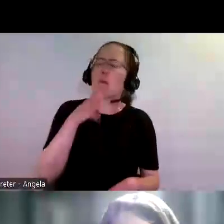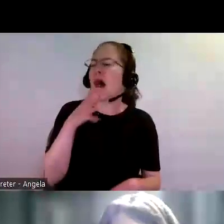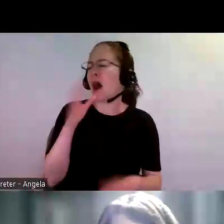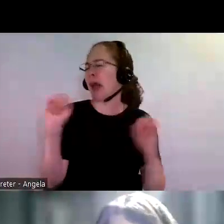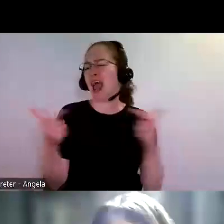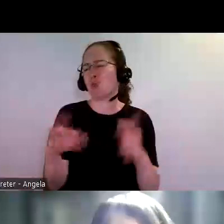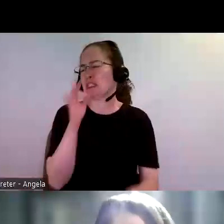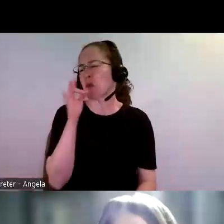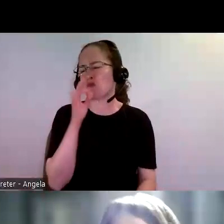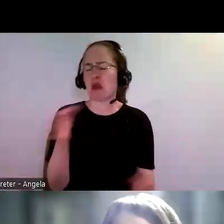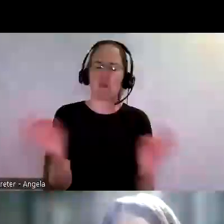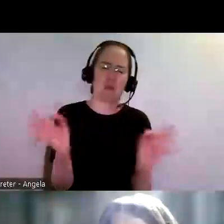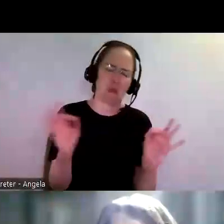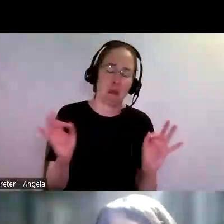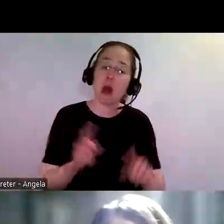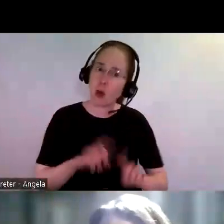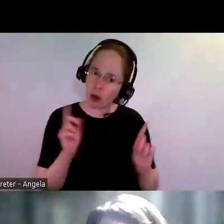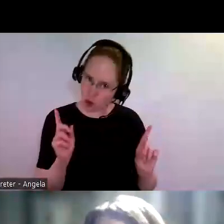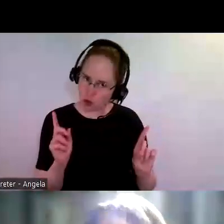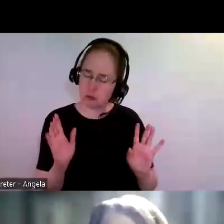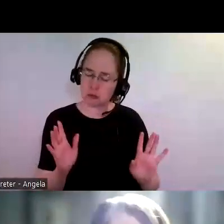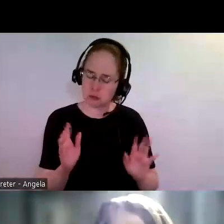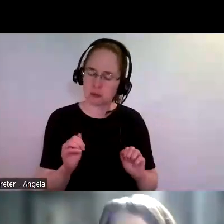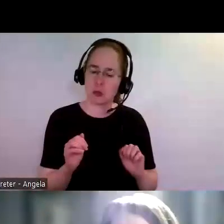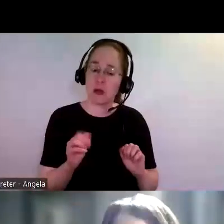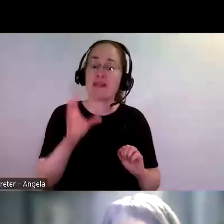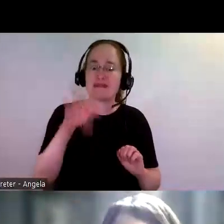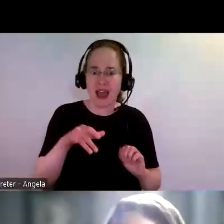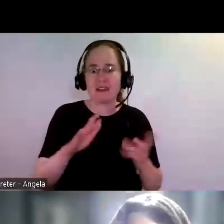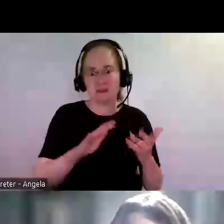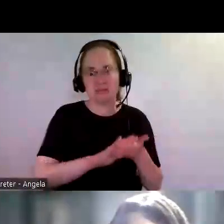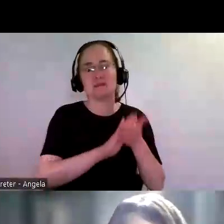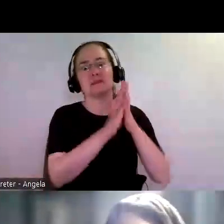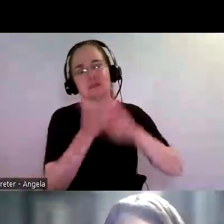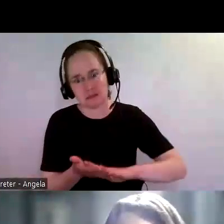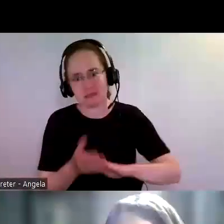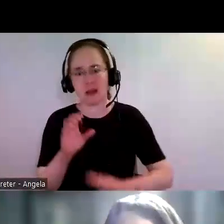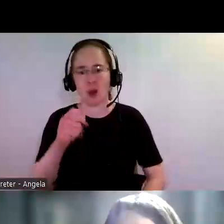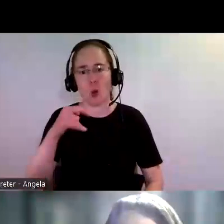weed, it's nothing big. However, as I shared, it did escalate. I then went looking for